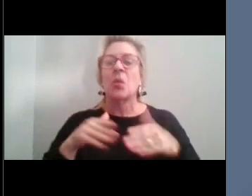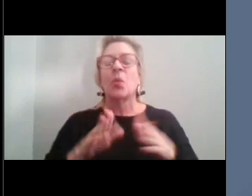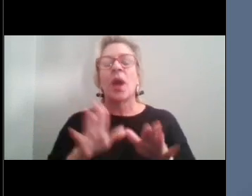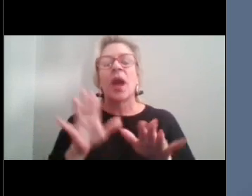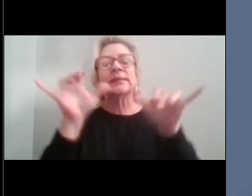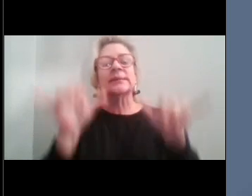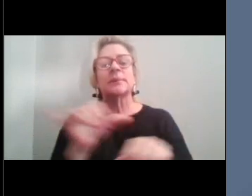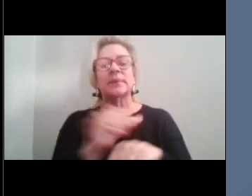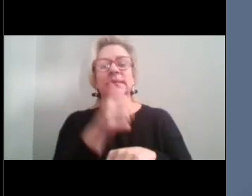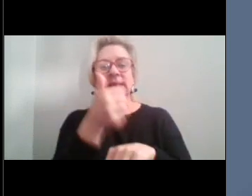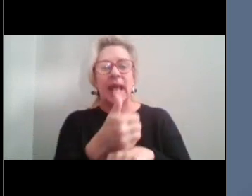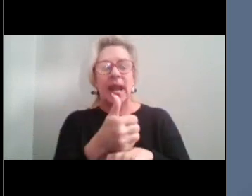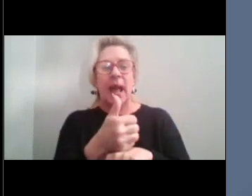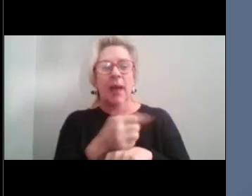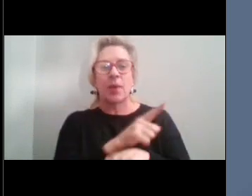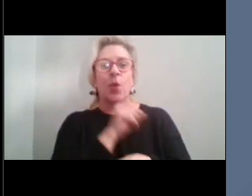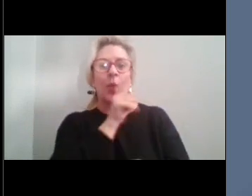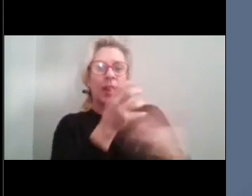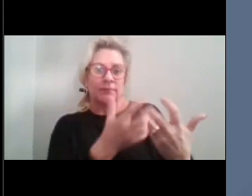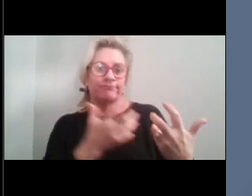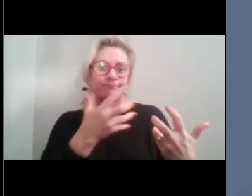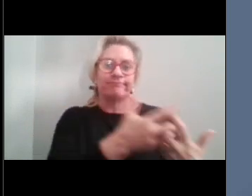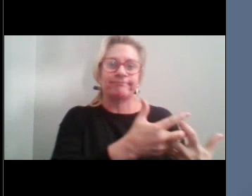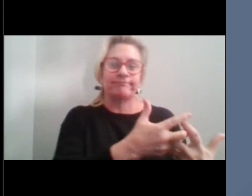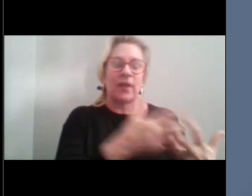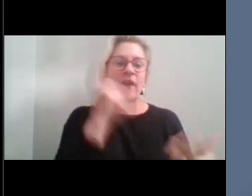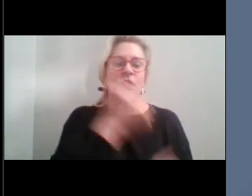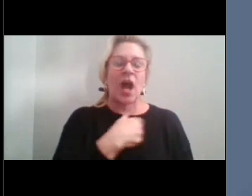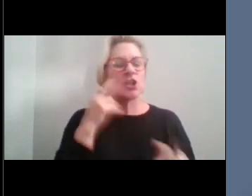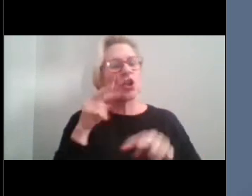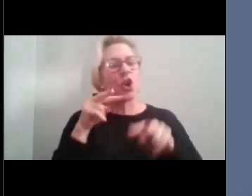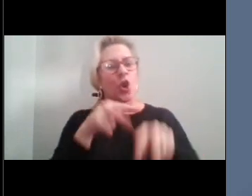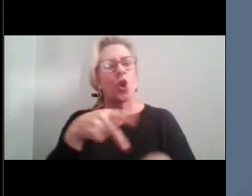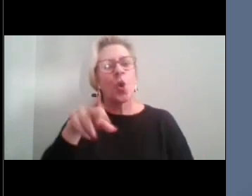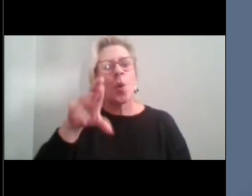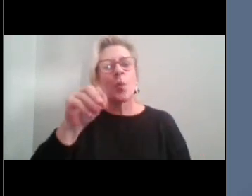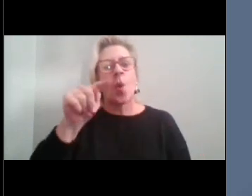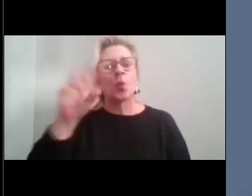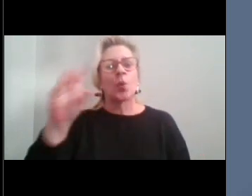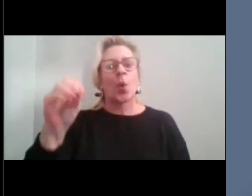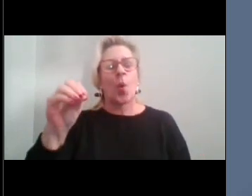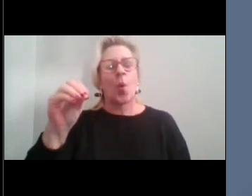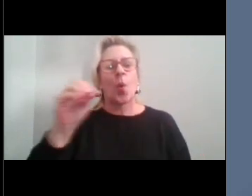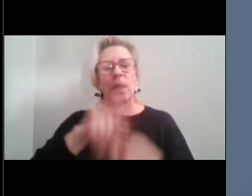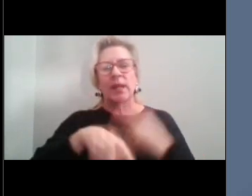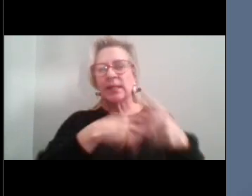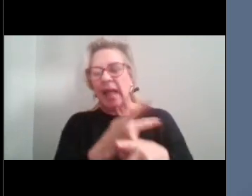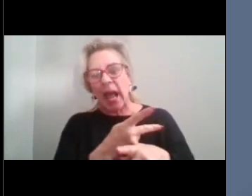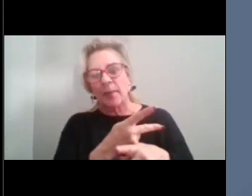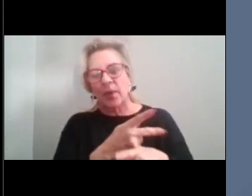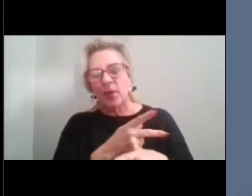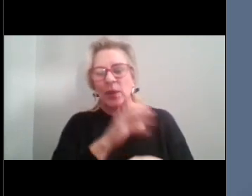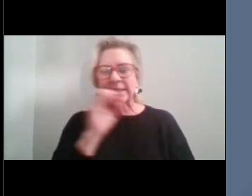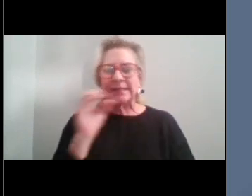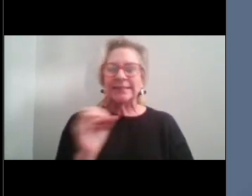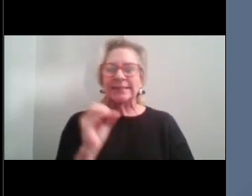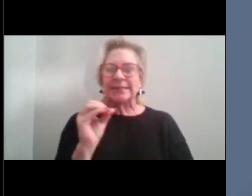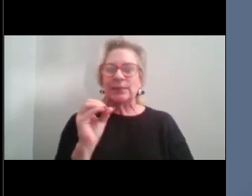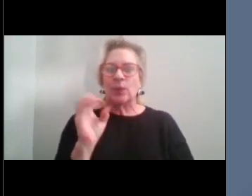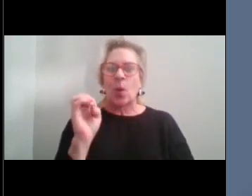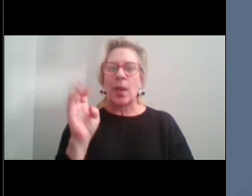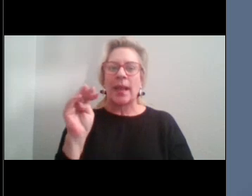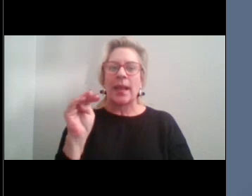it was ideally suited for us to look at prototyping a conversion to a zero emission rail vehicle. And what's really